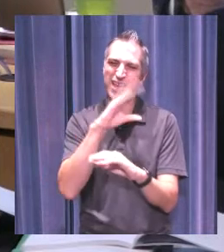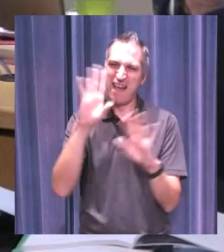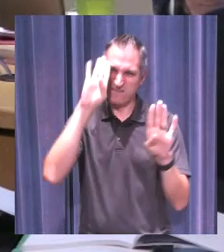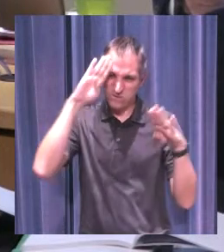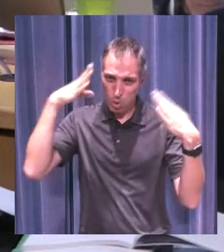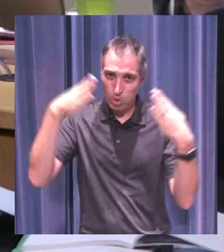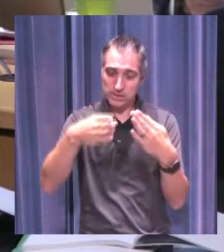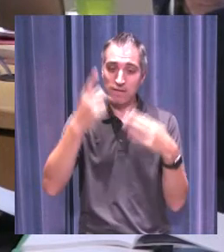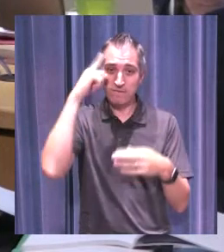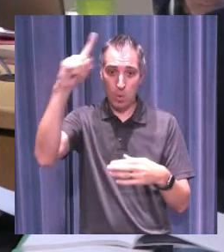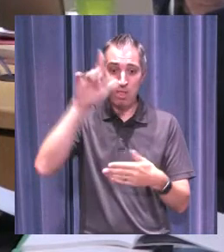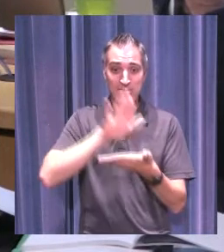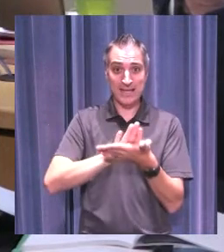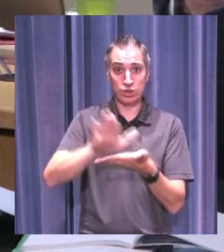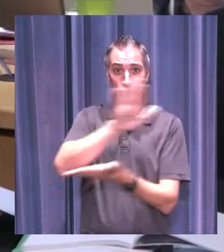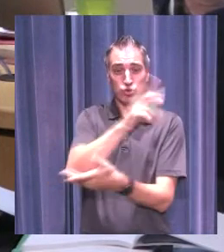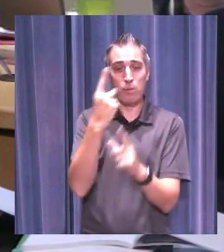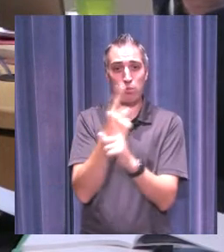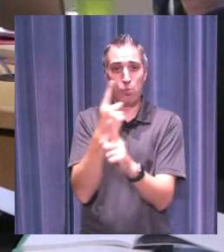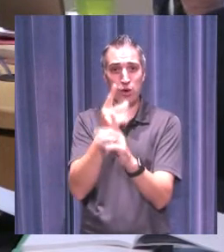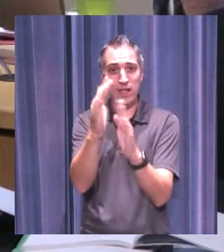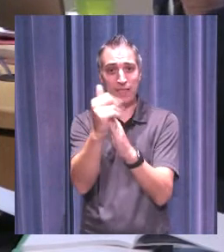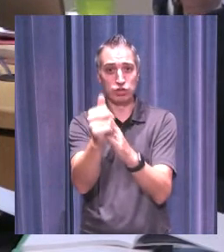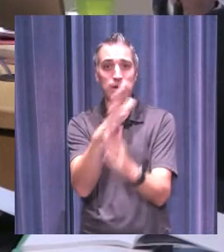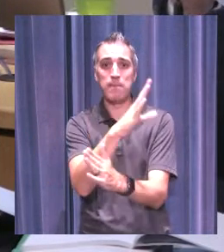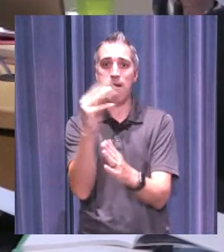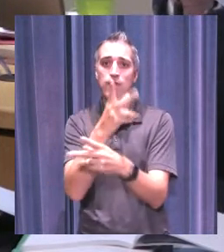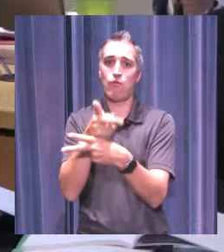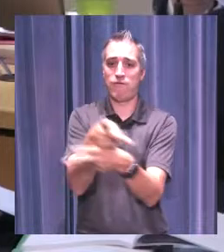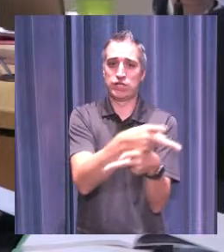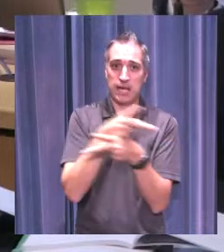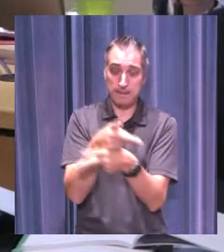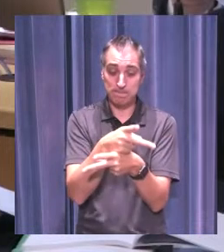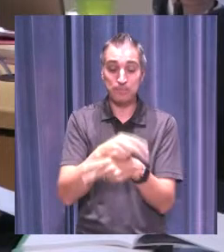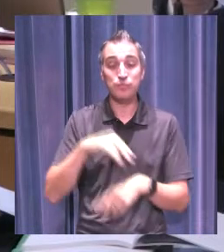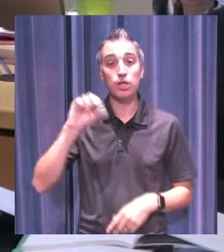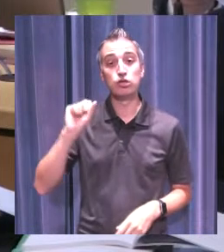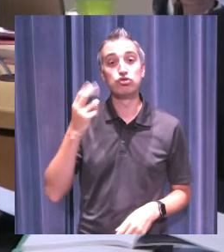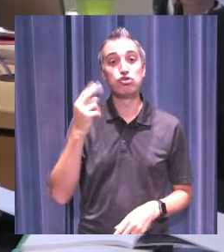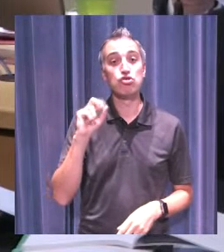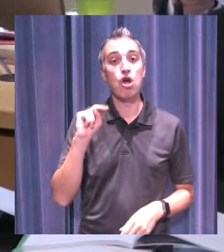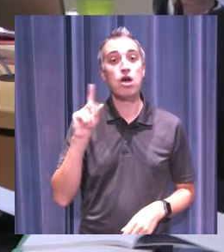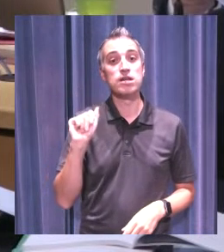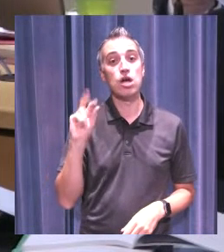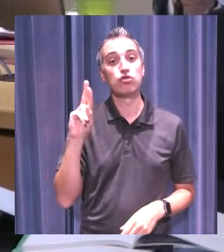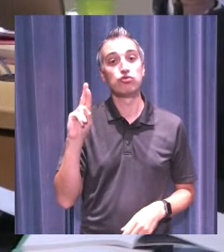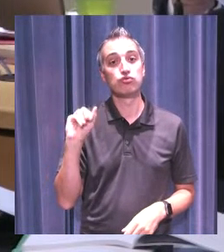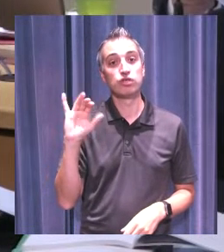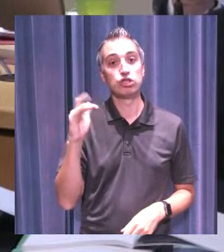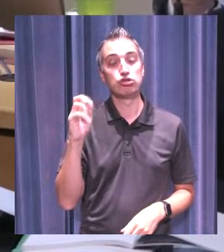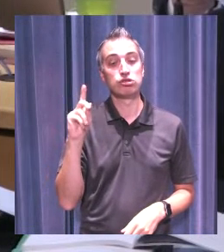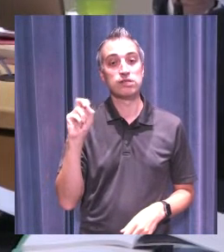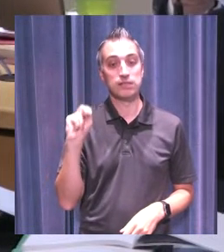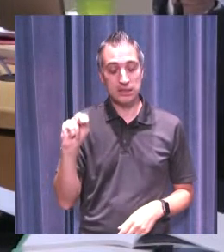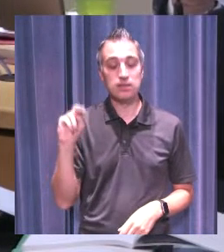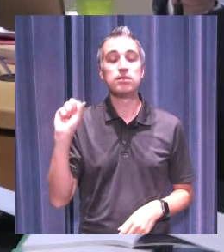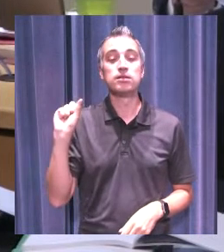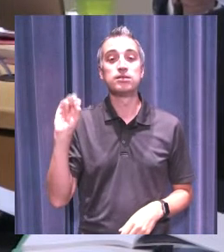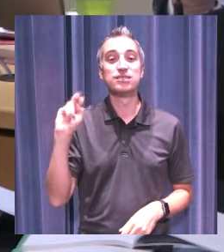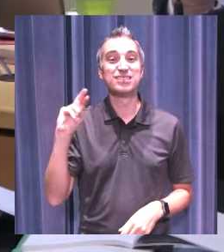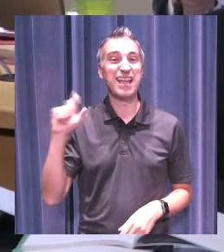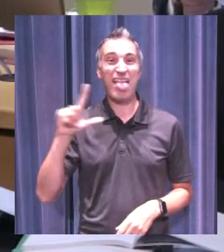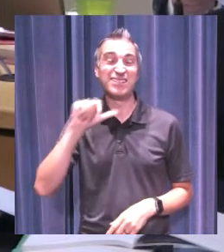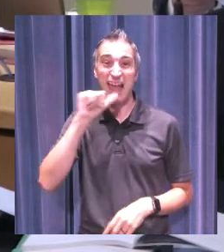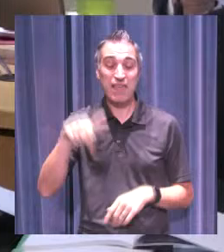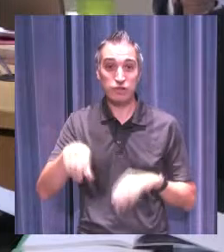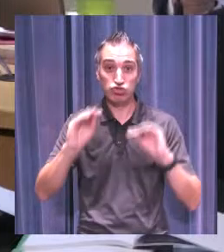the institution to ensure appropriate leadership and oversight. Chandra Richardson Snell has not even taught a course as an adjunct.